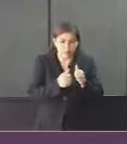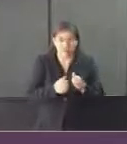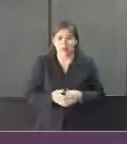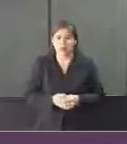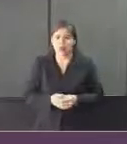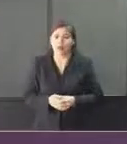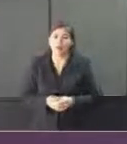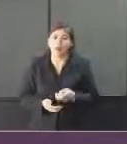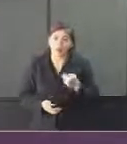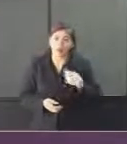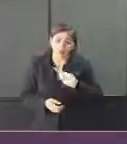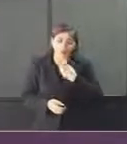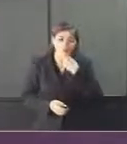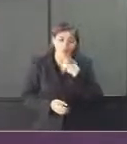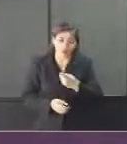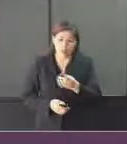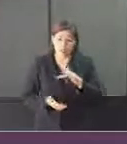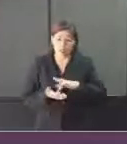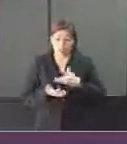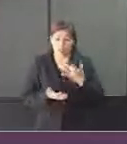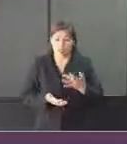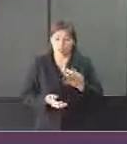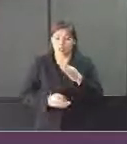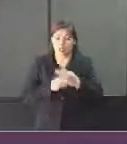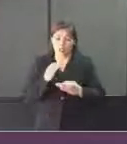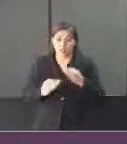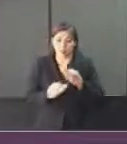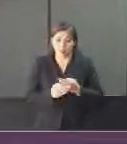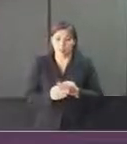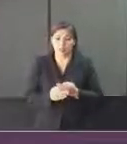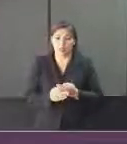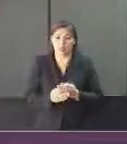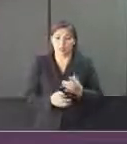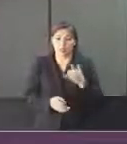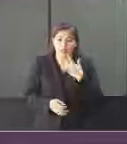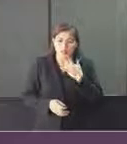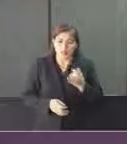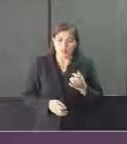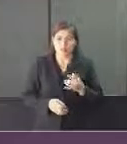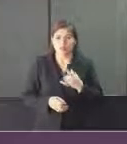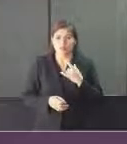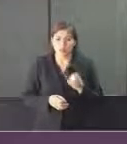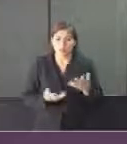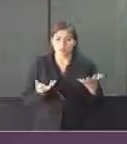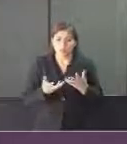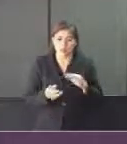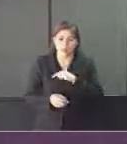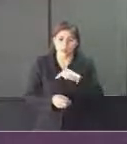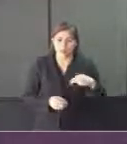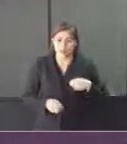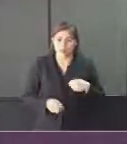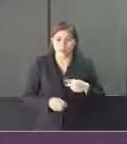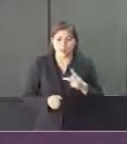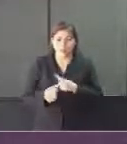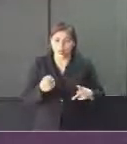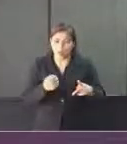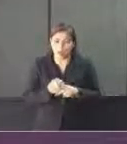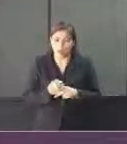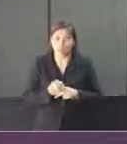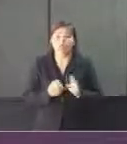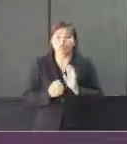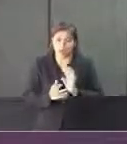I can't leave behind that thanks to all the battles in our